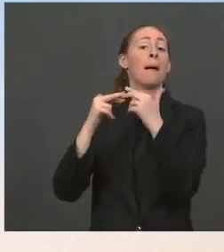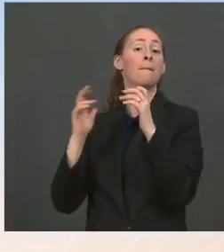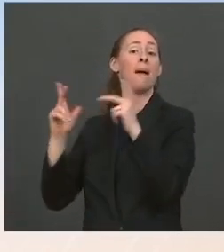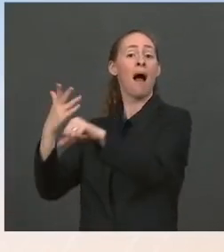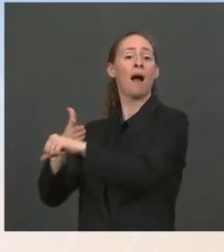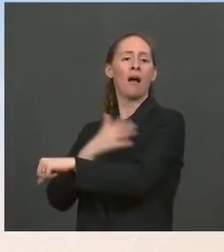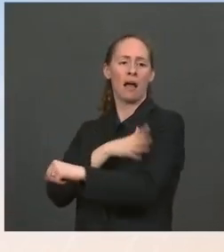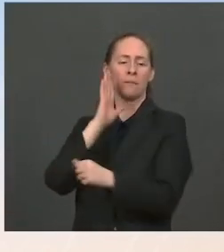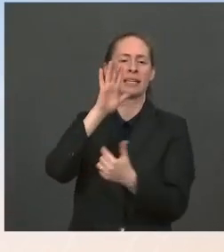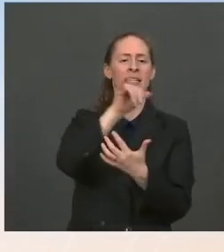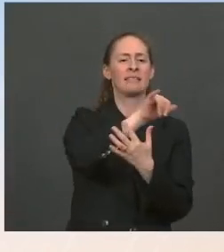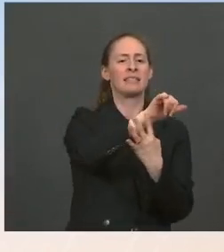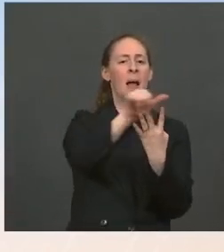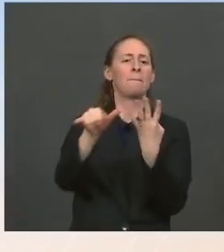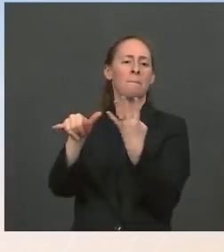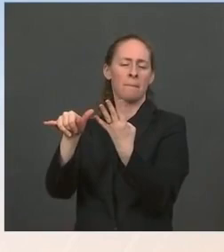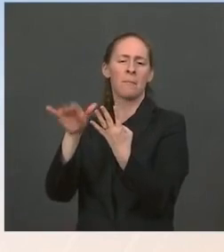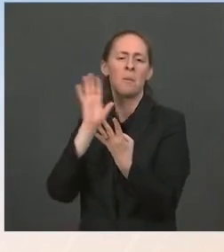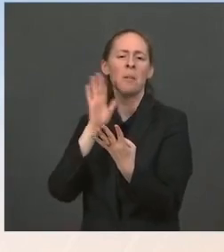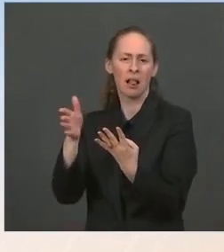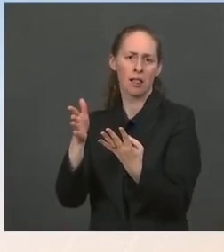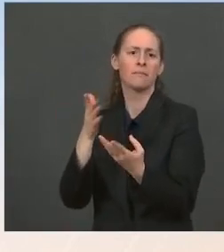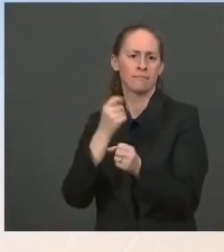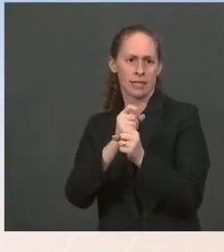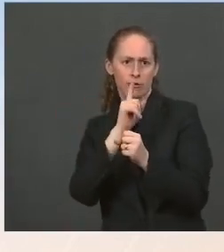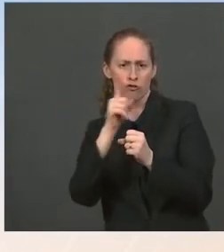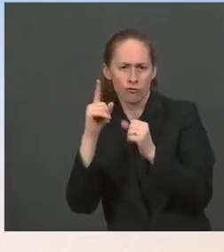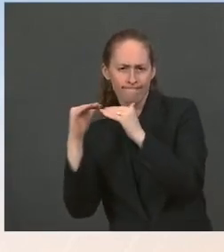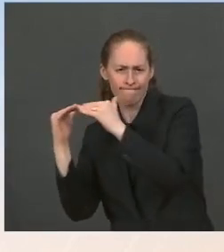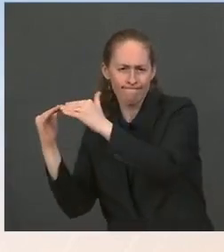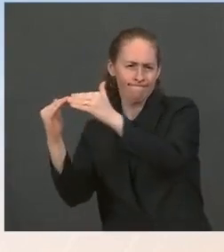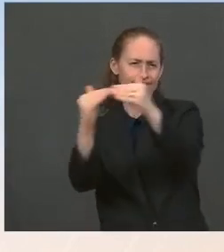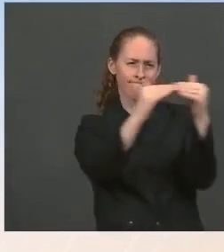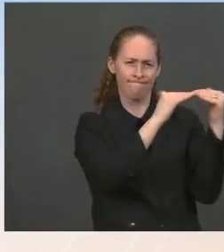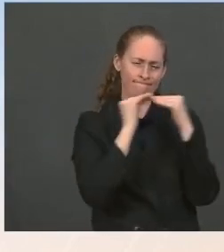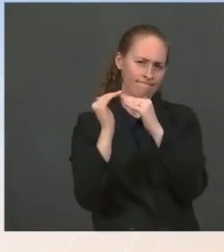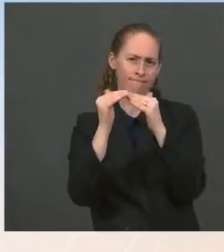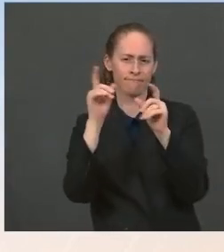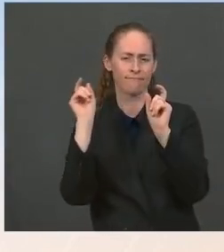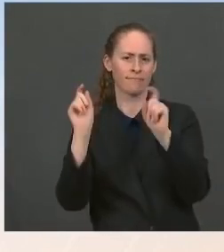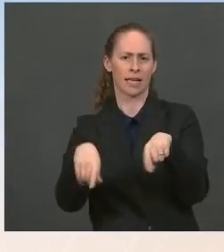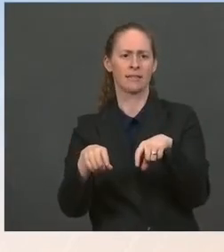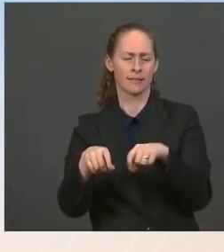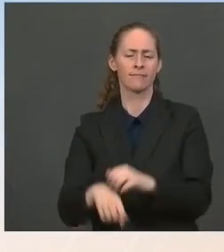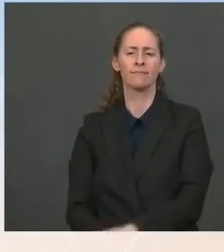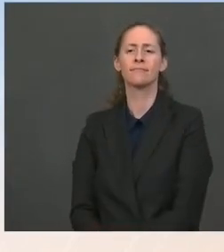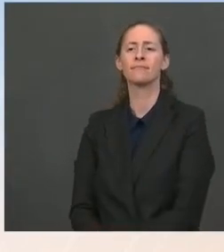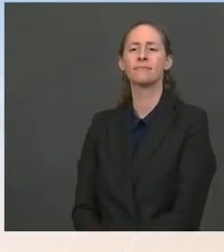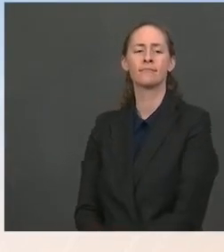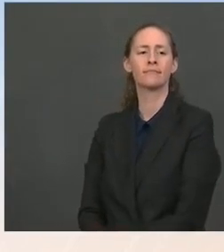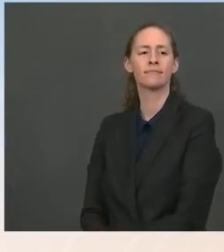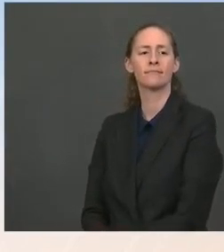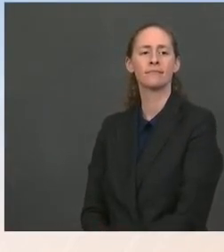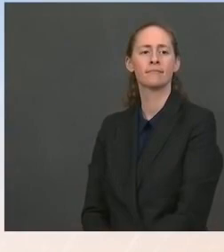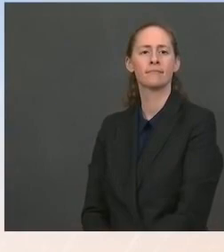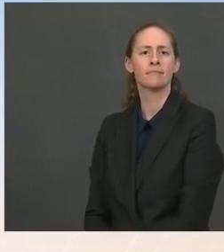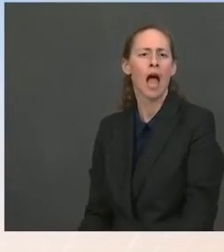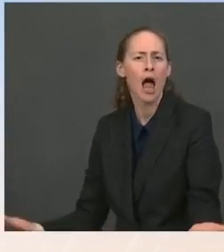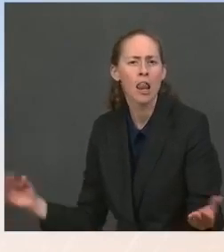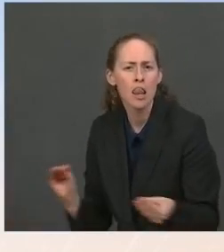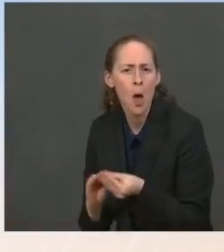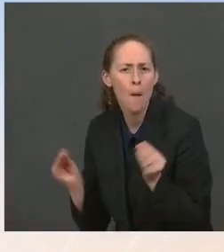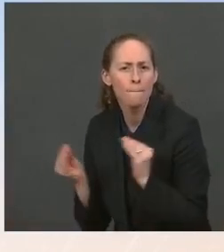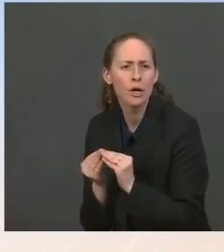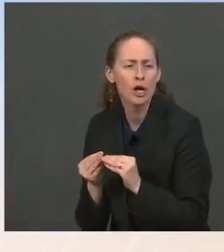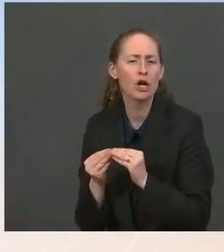once the Build Back Better Act is passed so that we see that equity at the center of everything that we do. And concerning the jobs numbers. Yeah, so you're talking